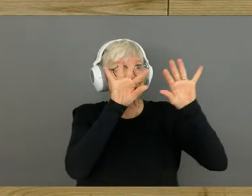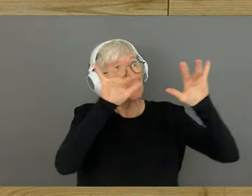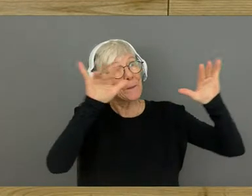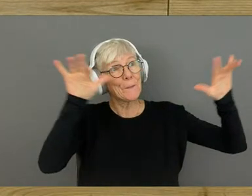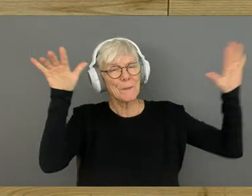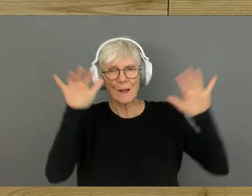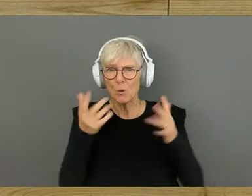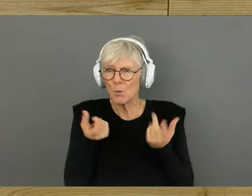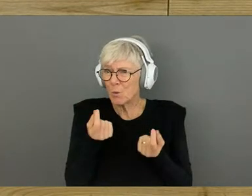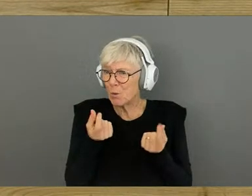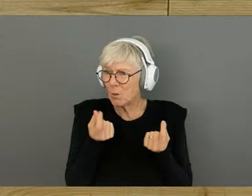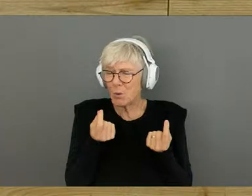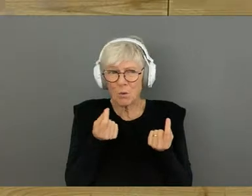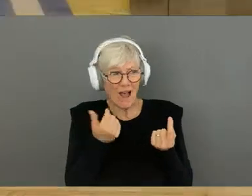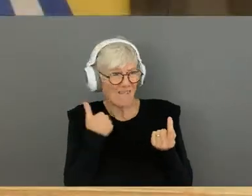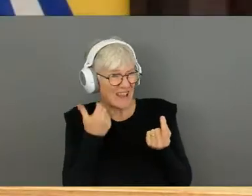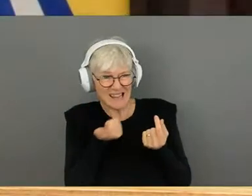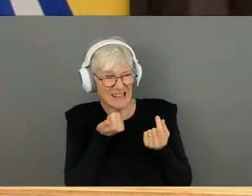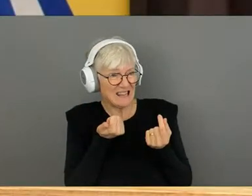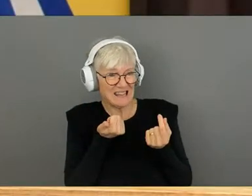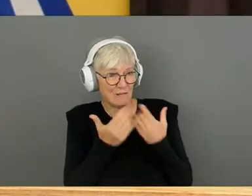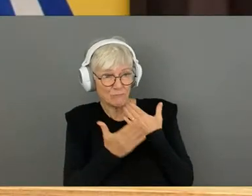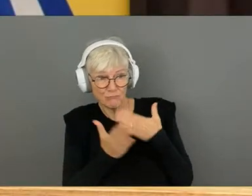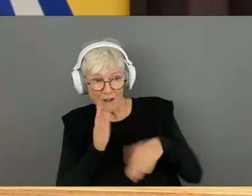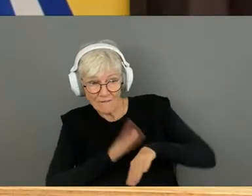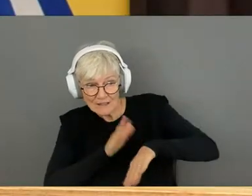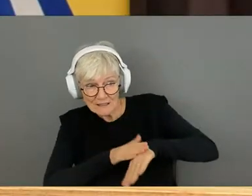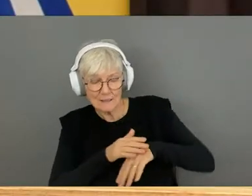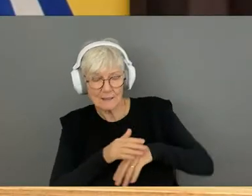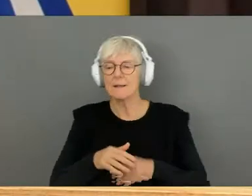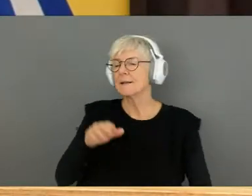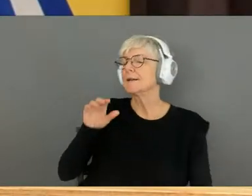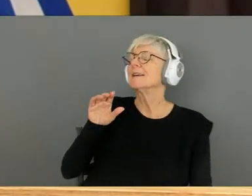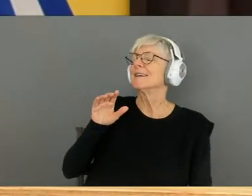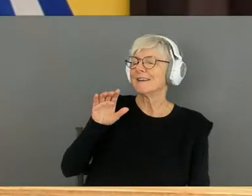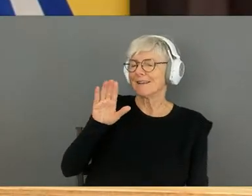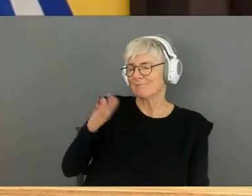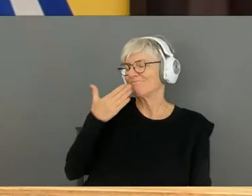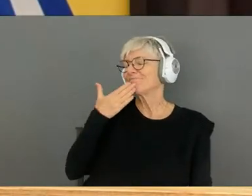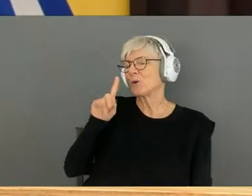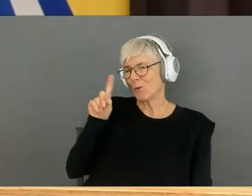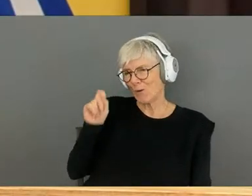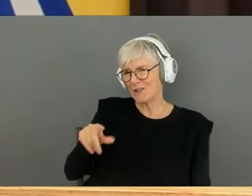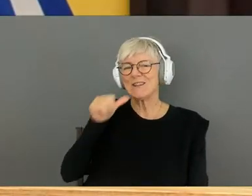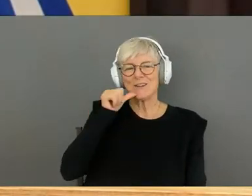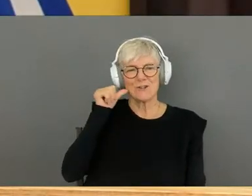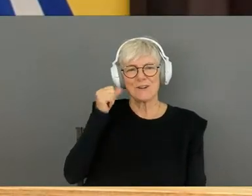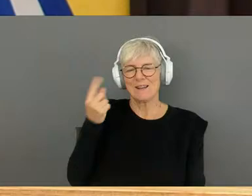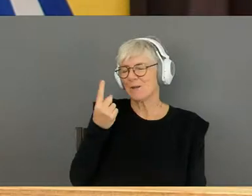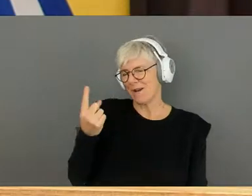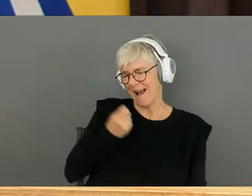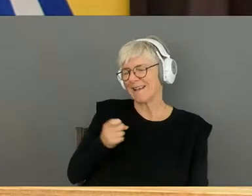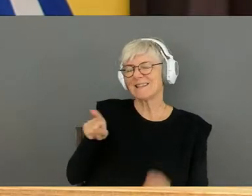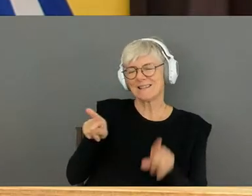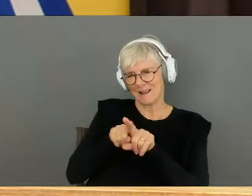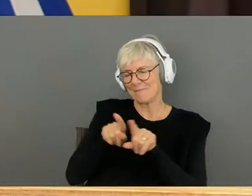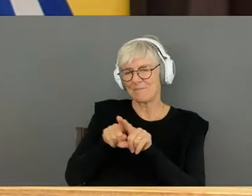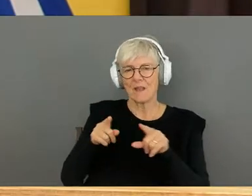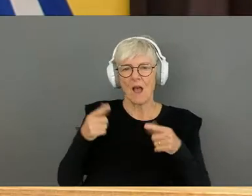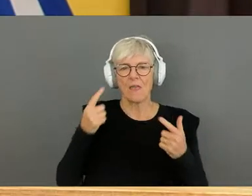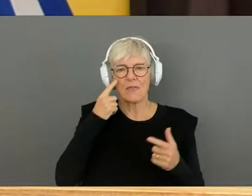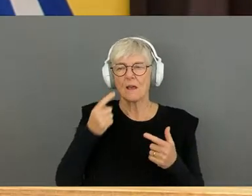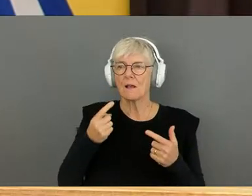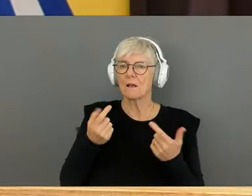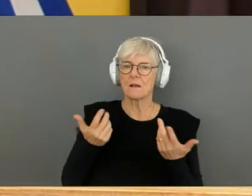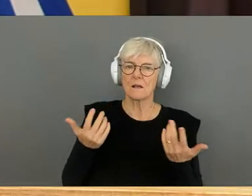It's a good question. I think I got asked that question yesterday. So there's always a concern around cold load